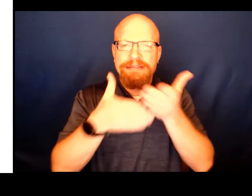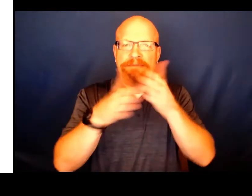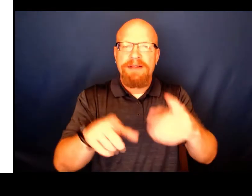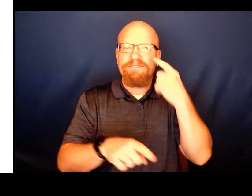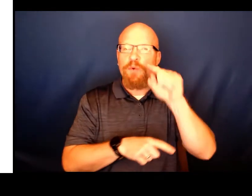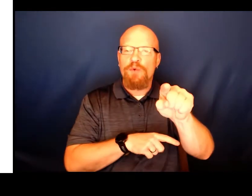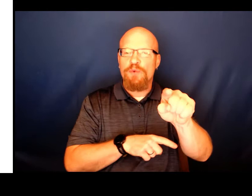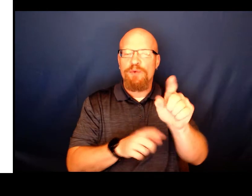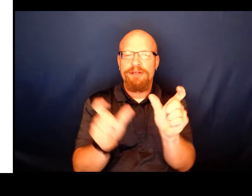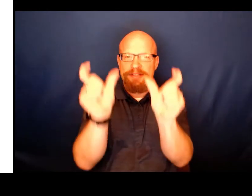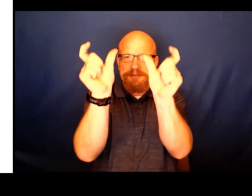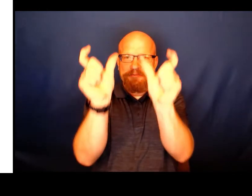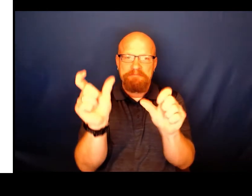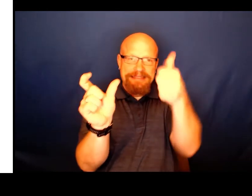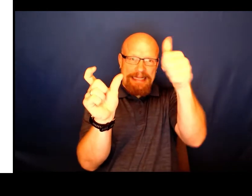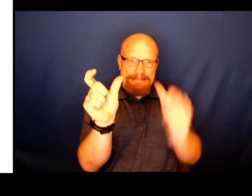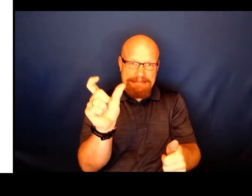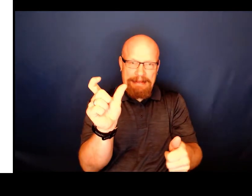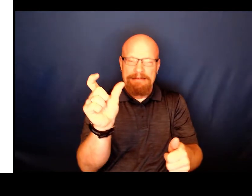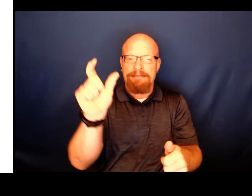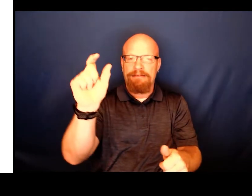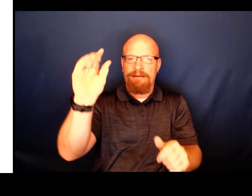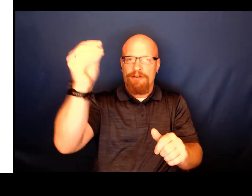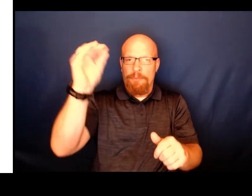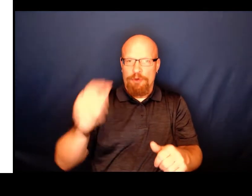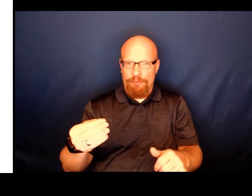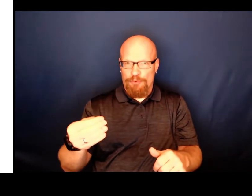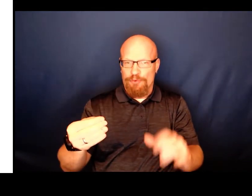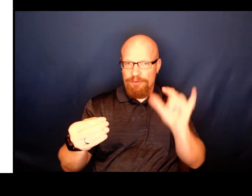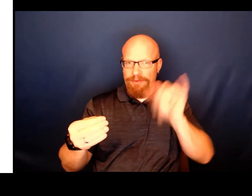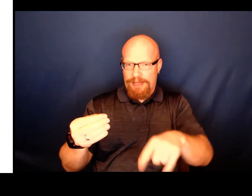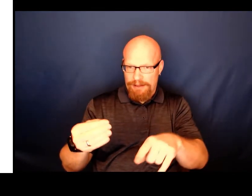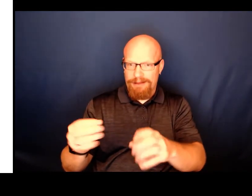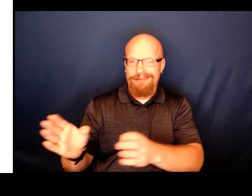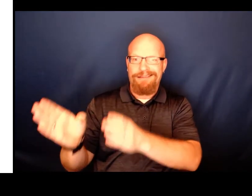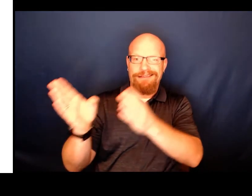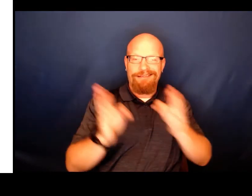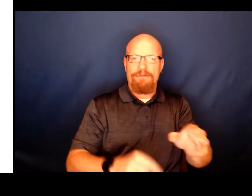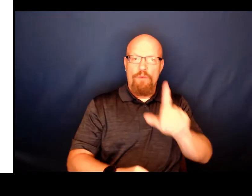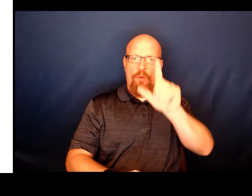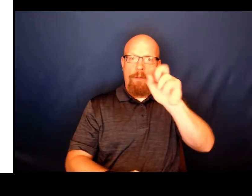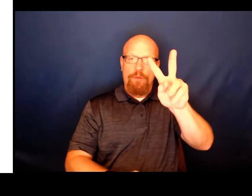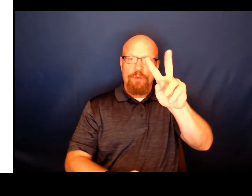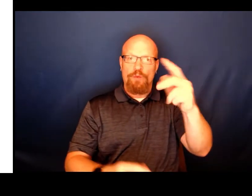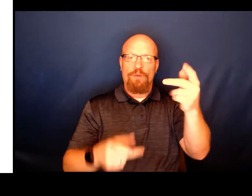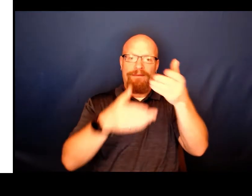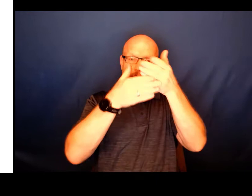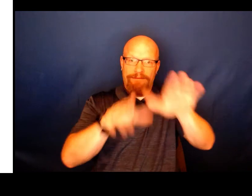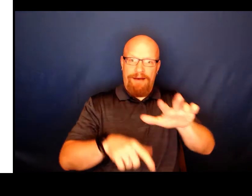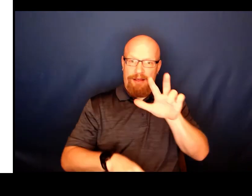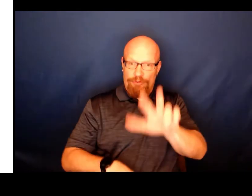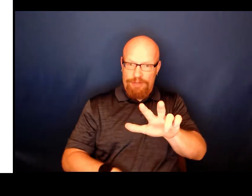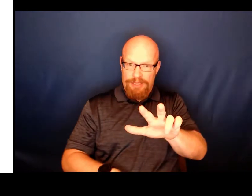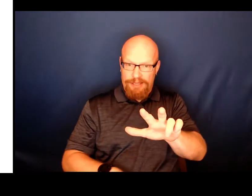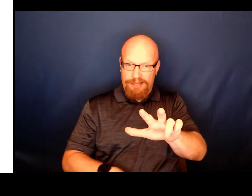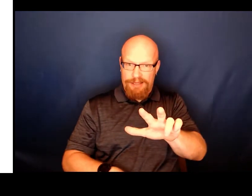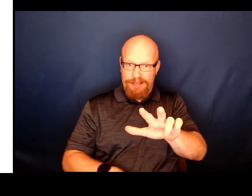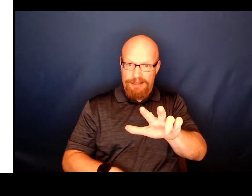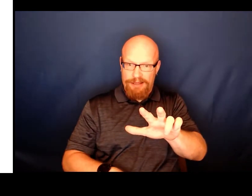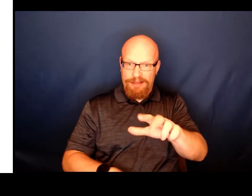So I'm already divided it for you. We have 1.2 divided by 3 times 10 to the 4th divided by 10 to the negative